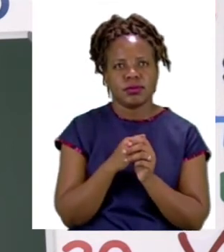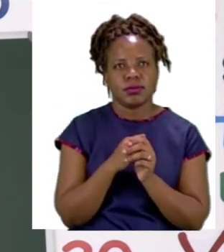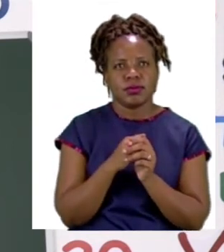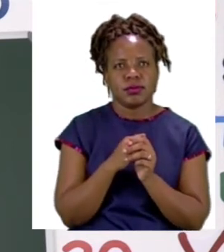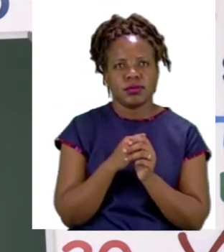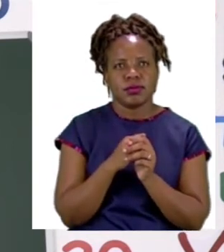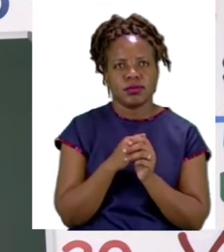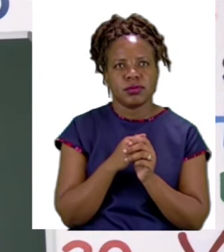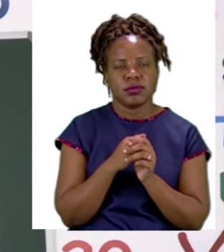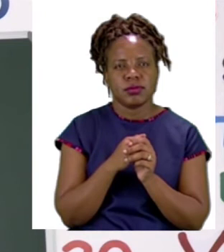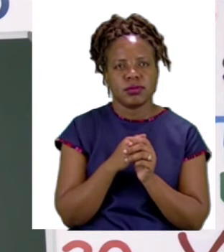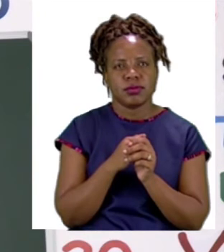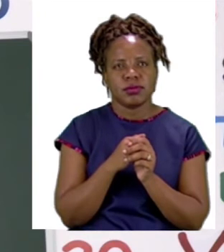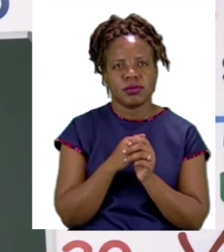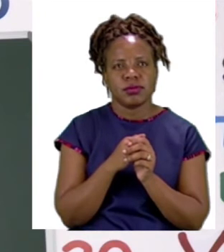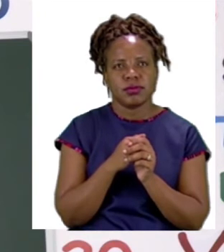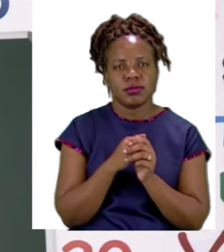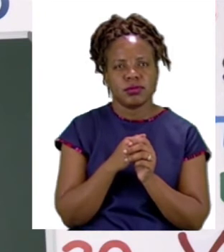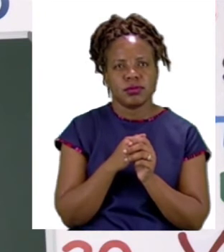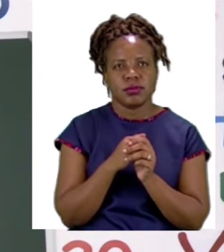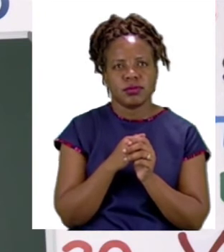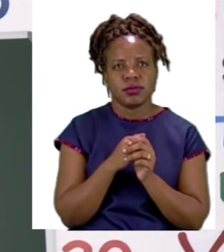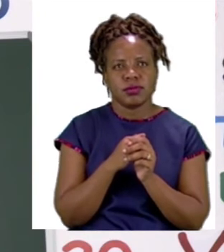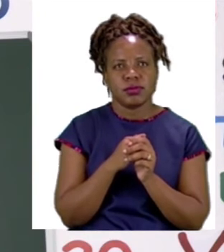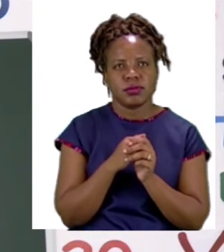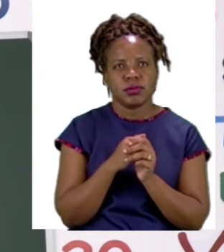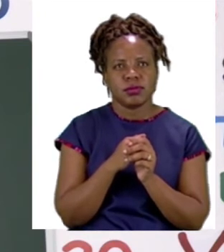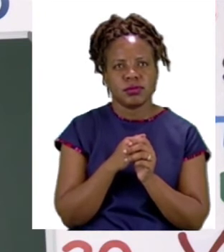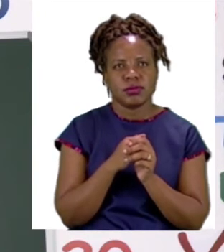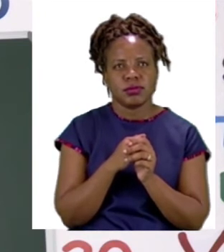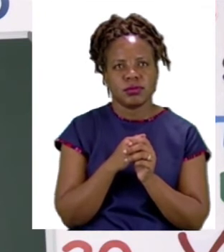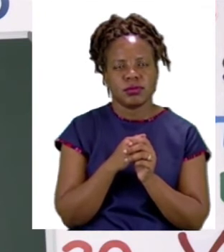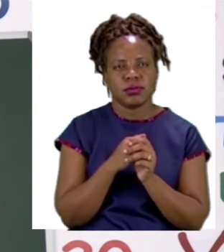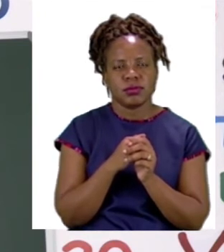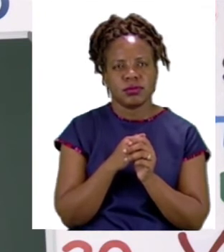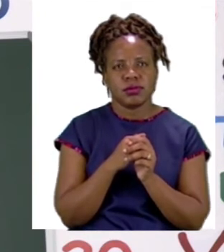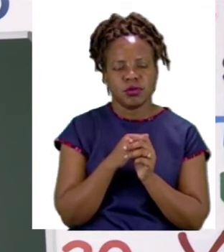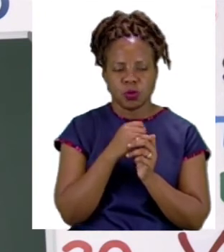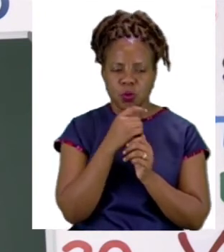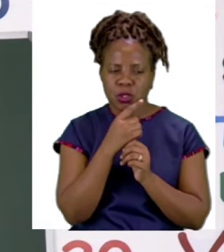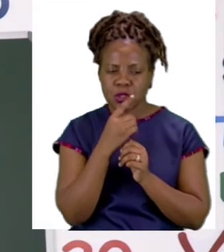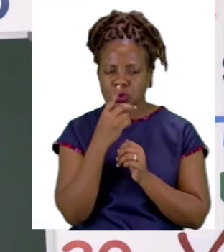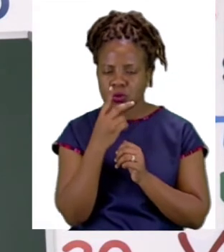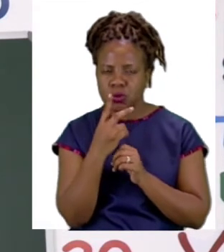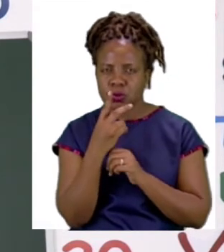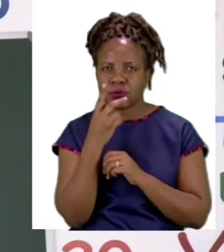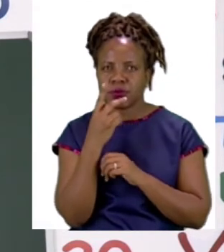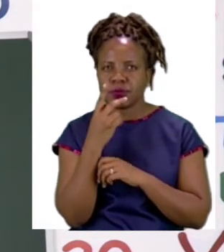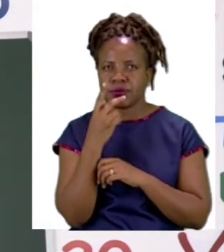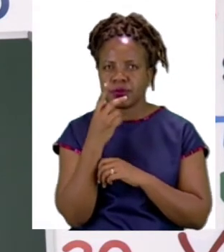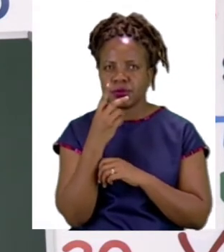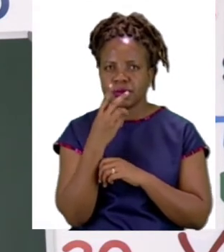long line. Instead, it gets to the shorter line just before, and I can count with my fingers. 1,